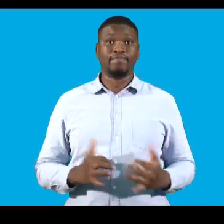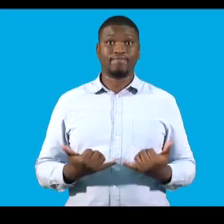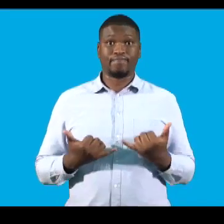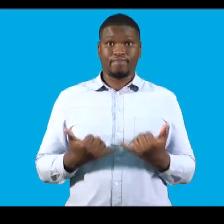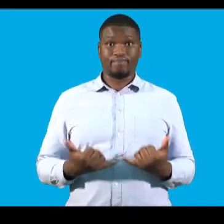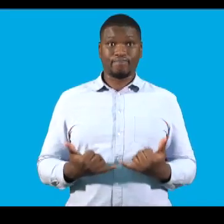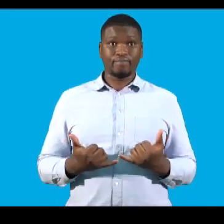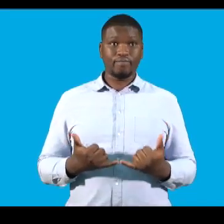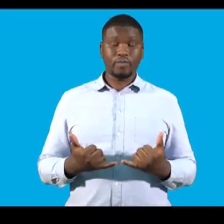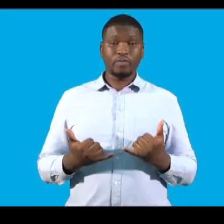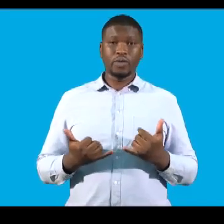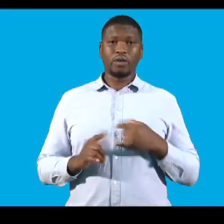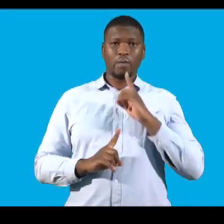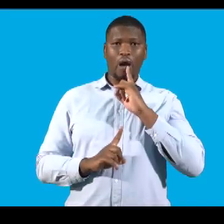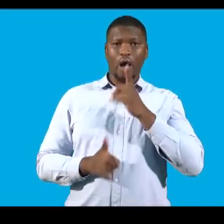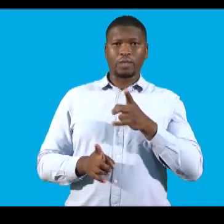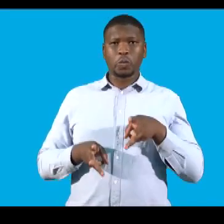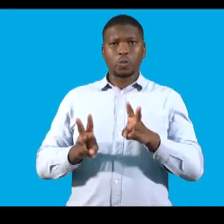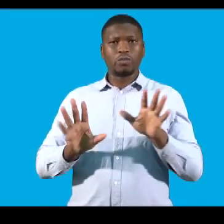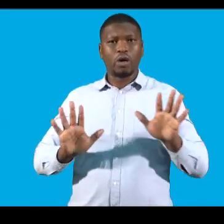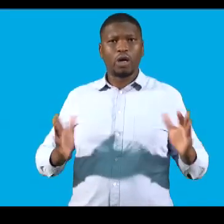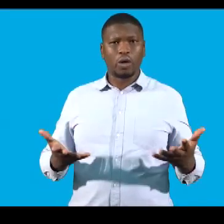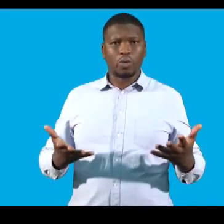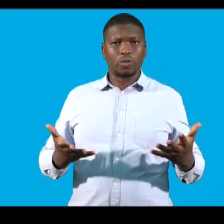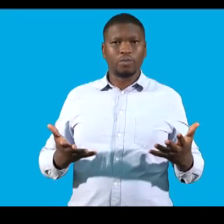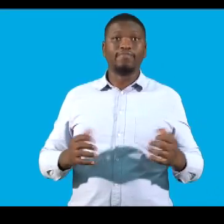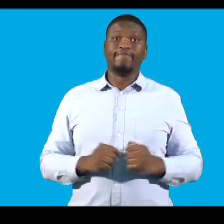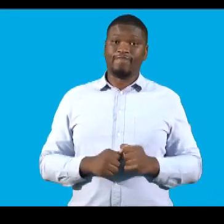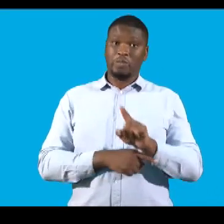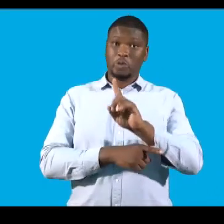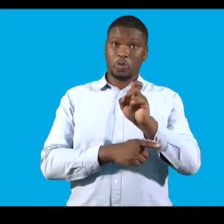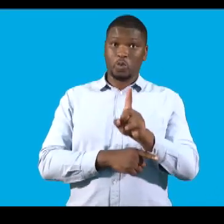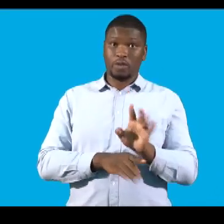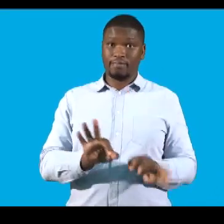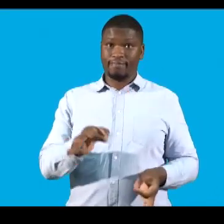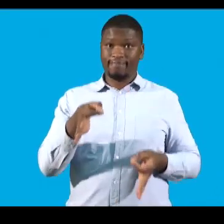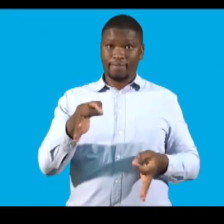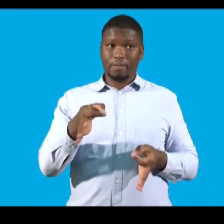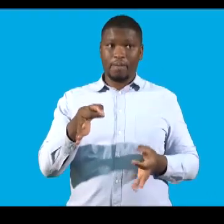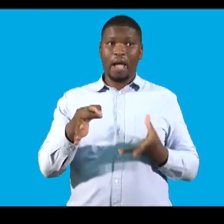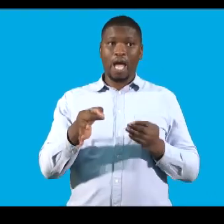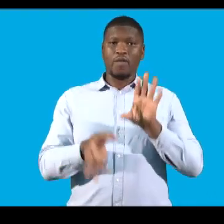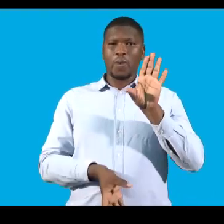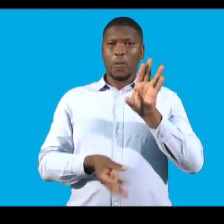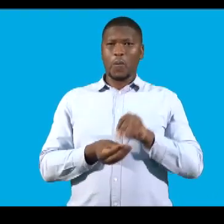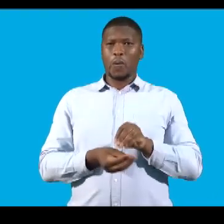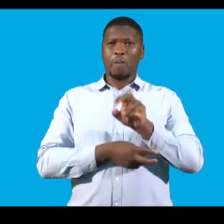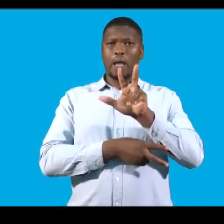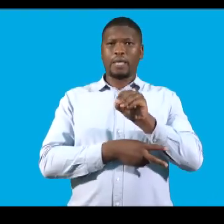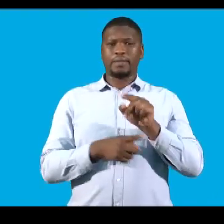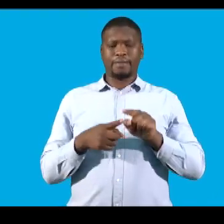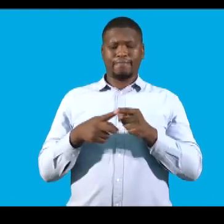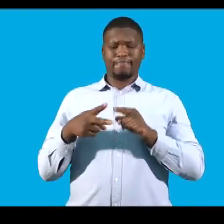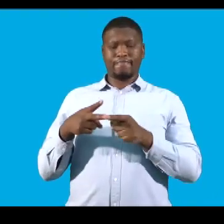Now, how to answer your question paper. The question paper has a total of 80 marks. You will